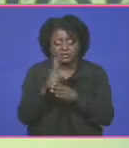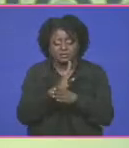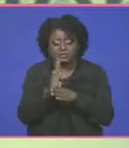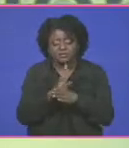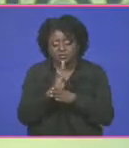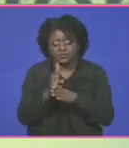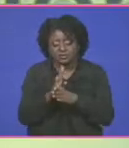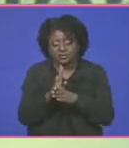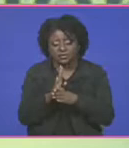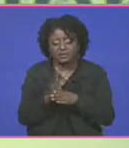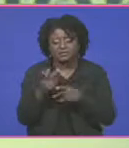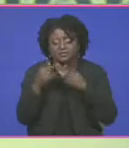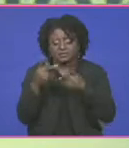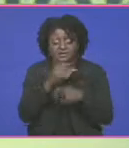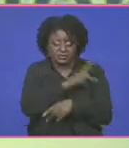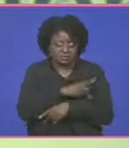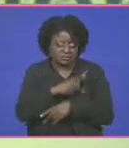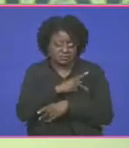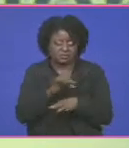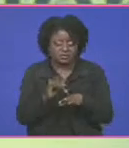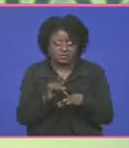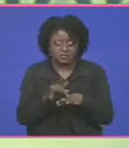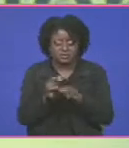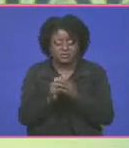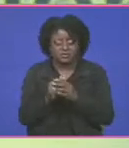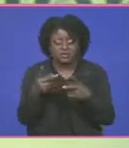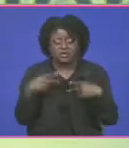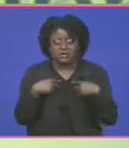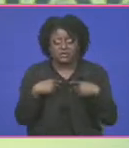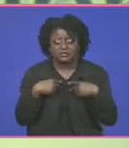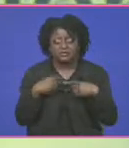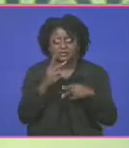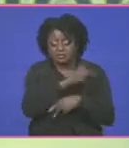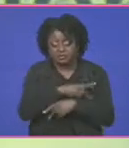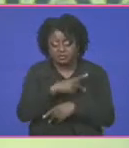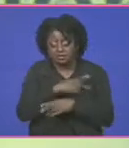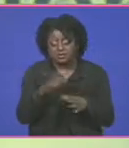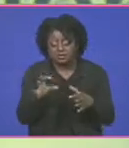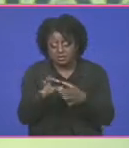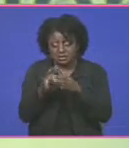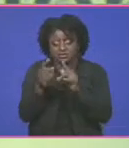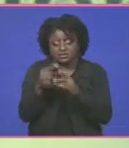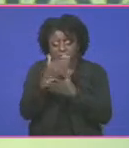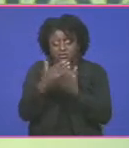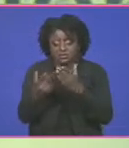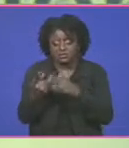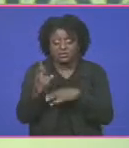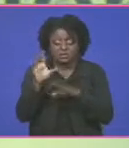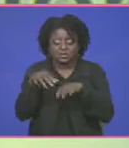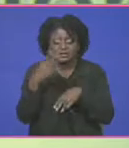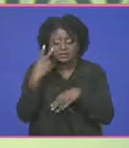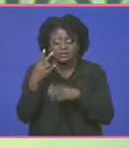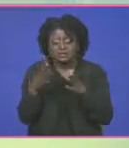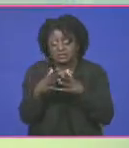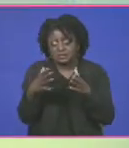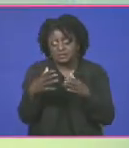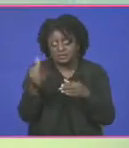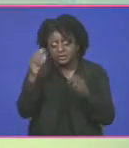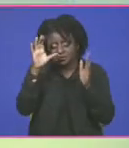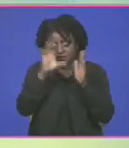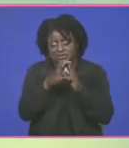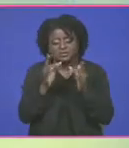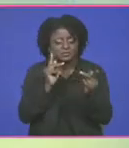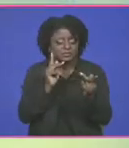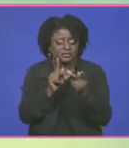And when we are able to have a personal connection to someone, we are able to see the bigger picture.